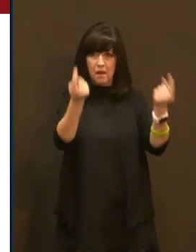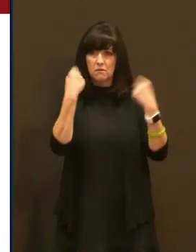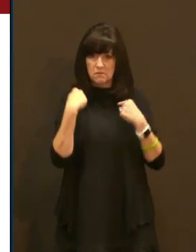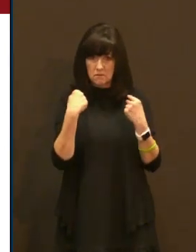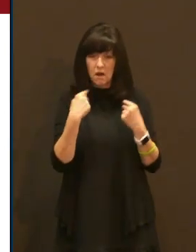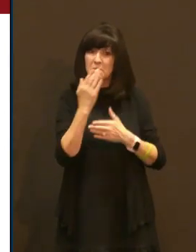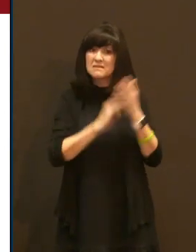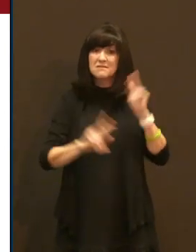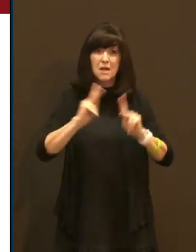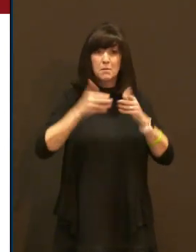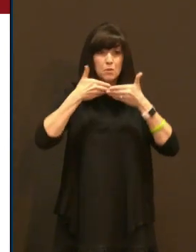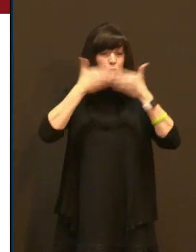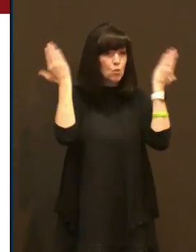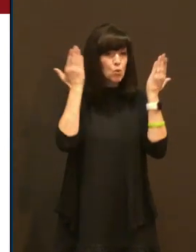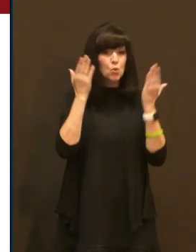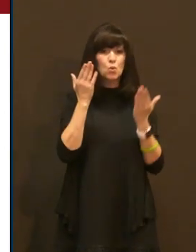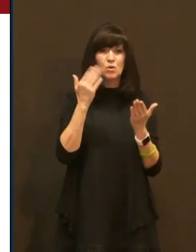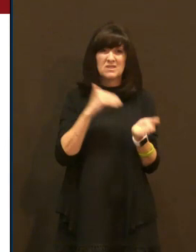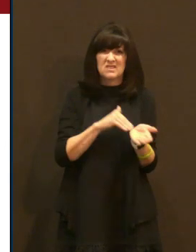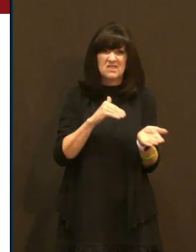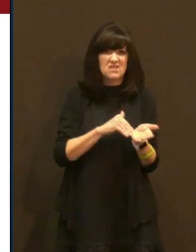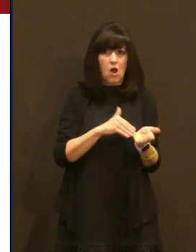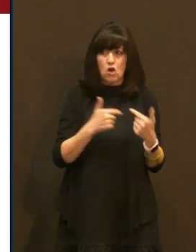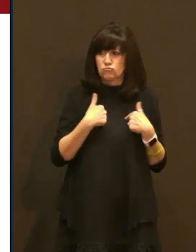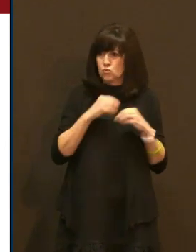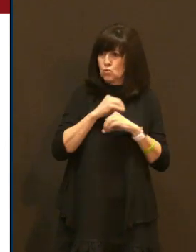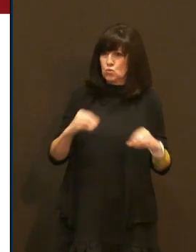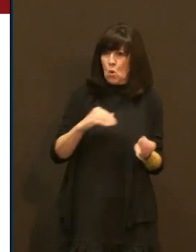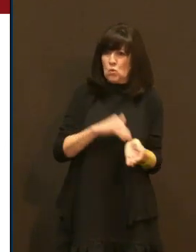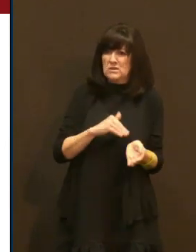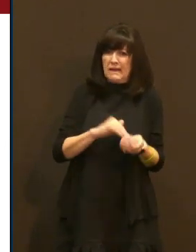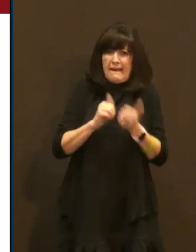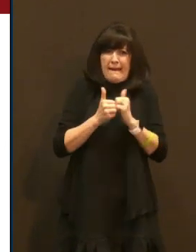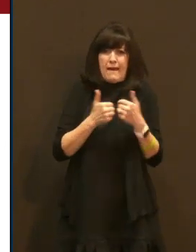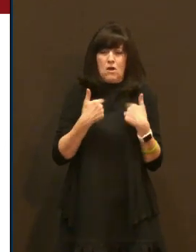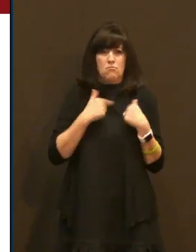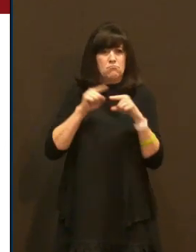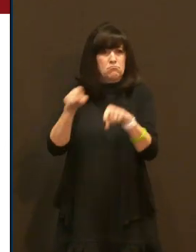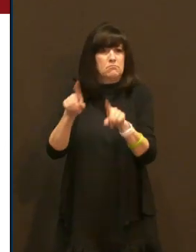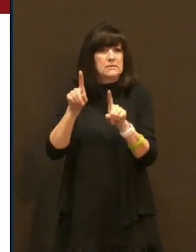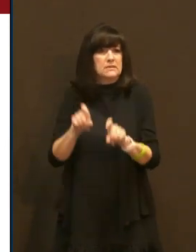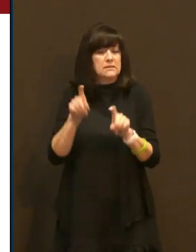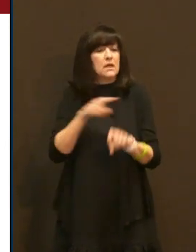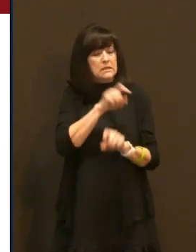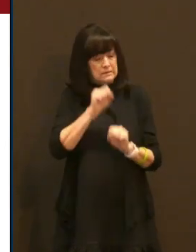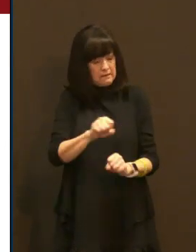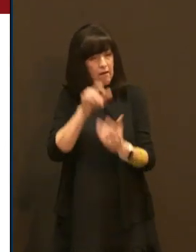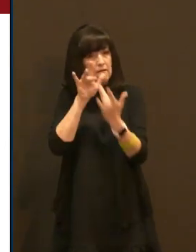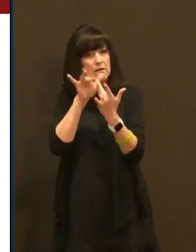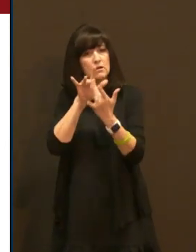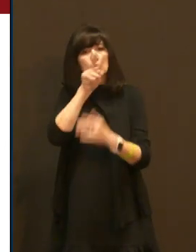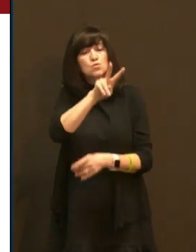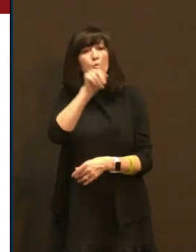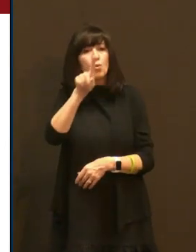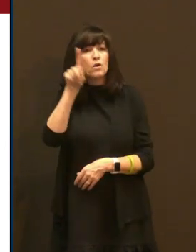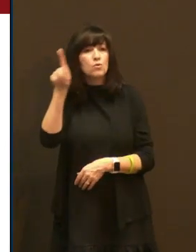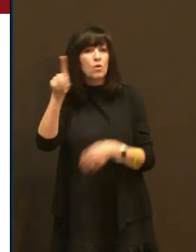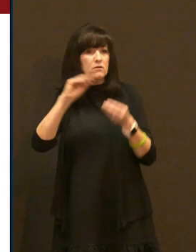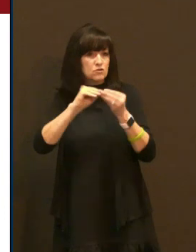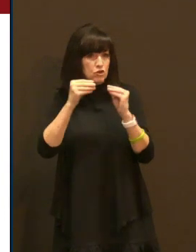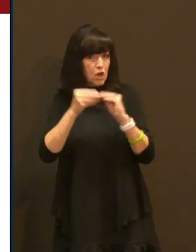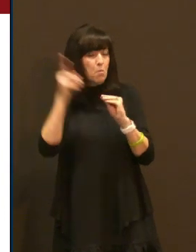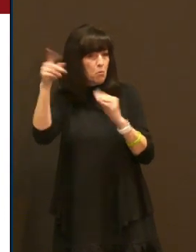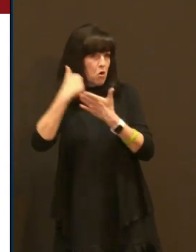want to call 211 or talk to people at public health. It has all that information you need. And again, this is a team effort. You know, our hospitals have